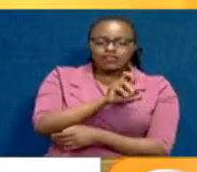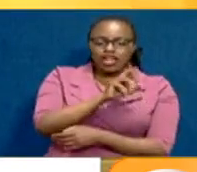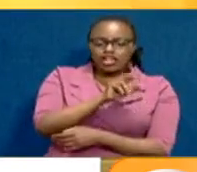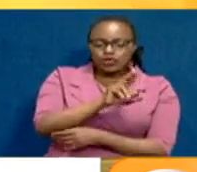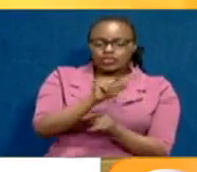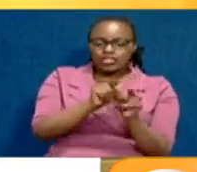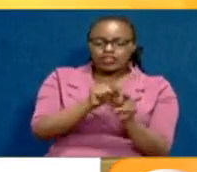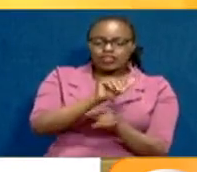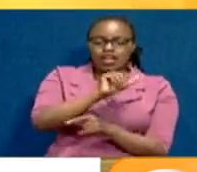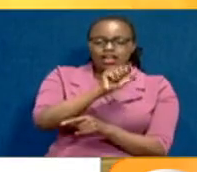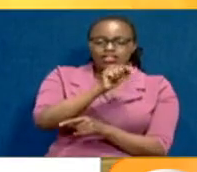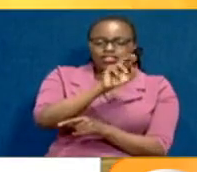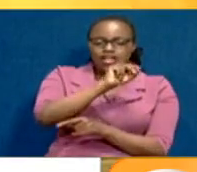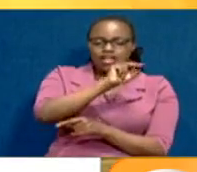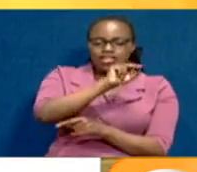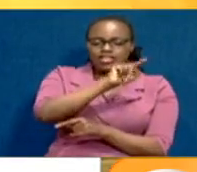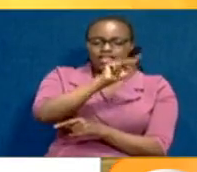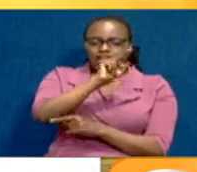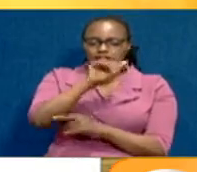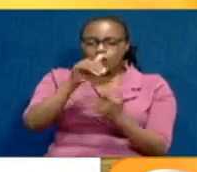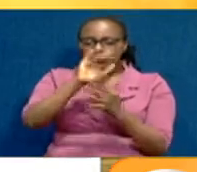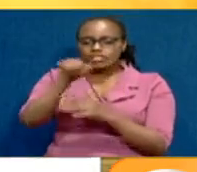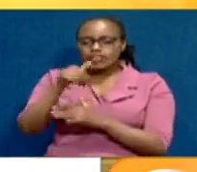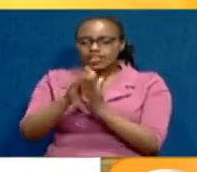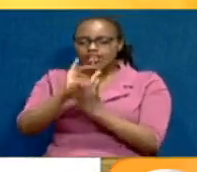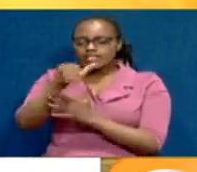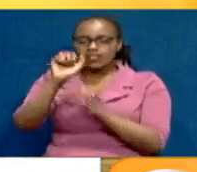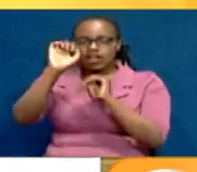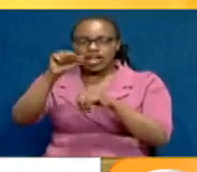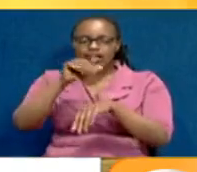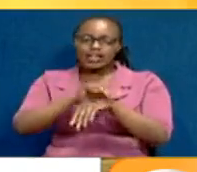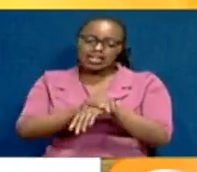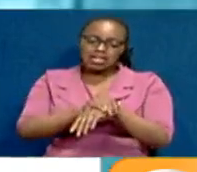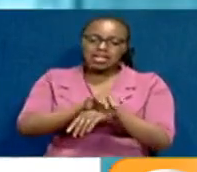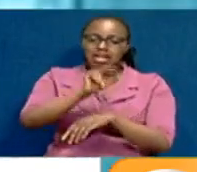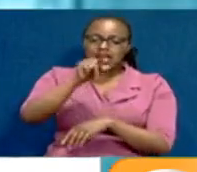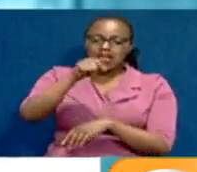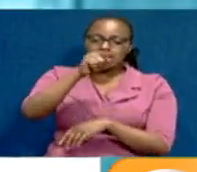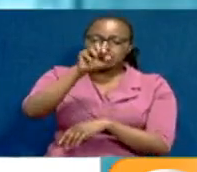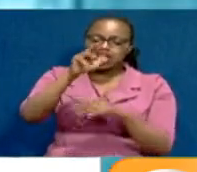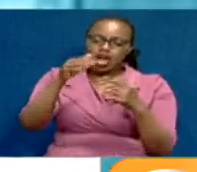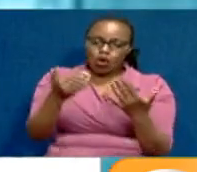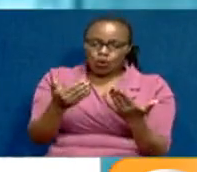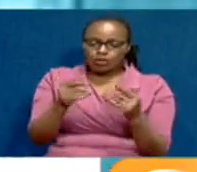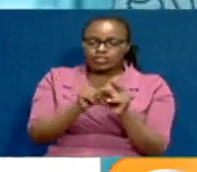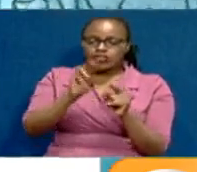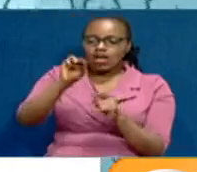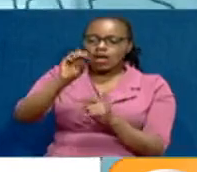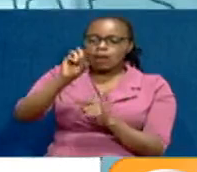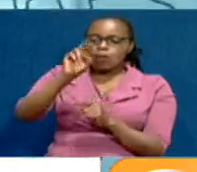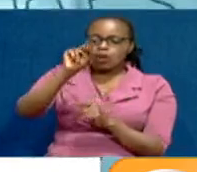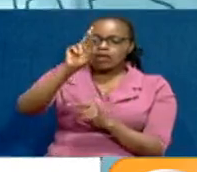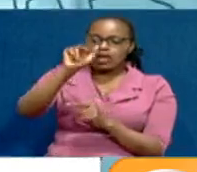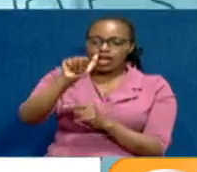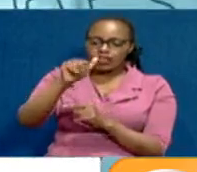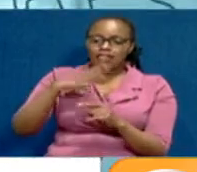took either AstraZeneca or J&J, we recommend now you take Pfizer or Moderna. Teenage numbers remained low even